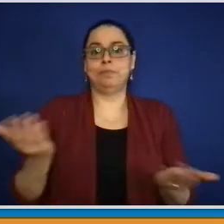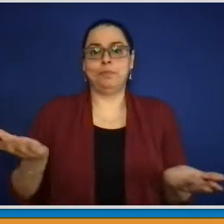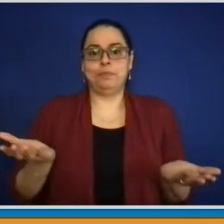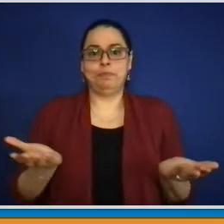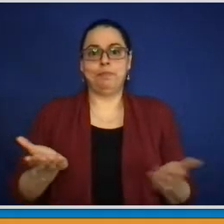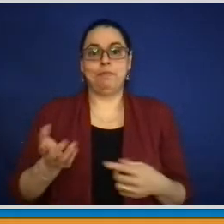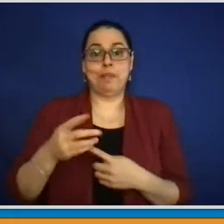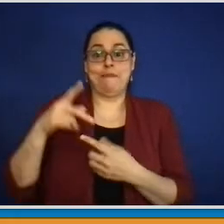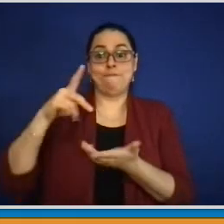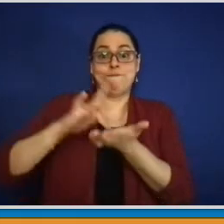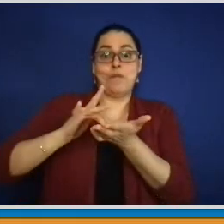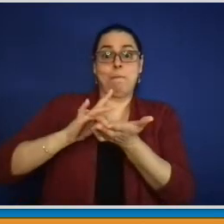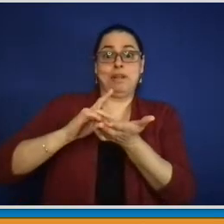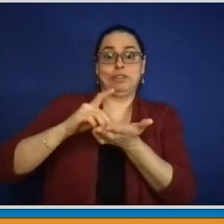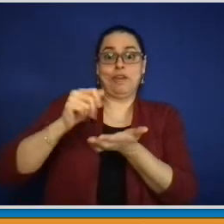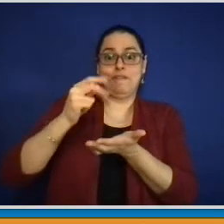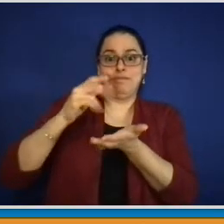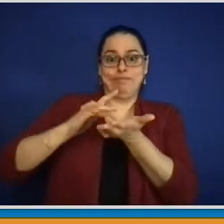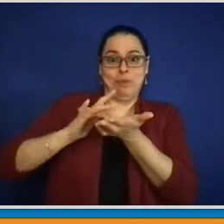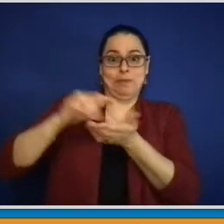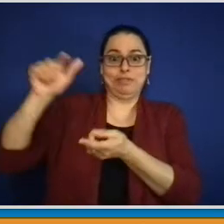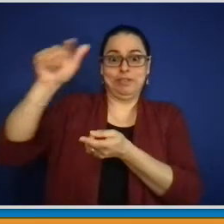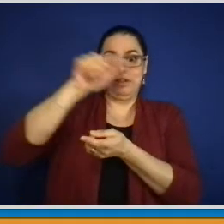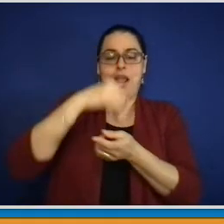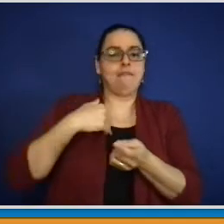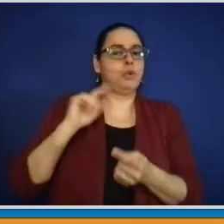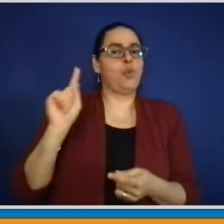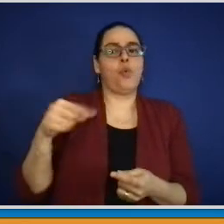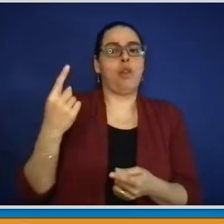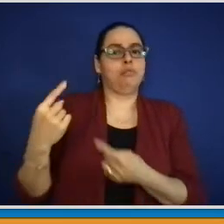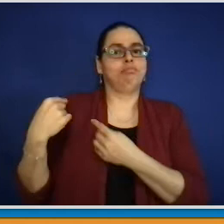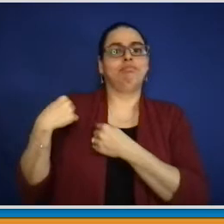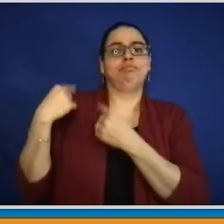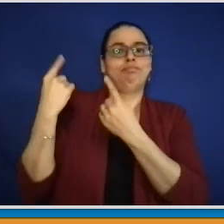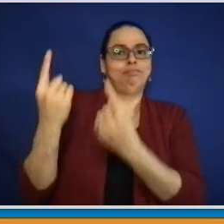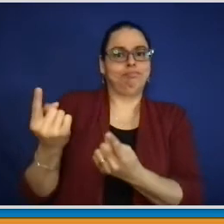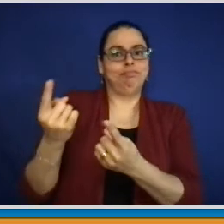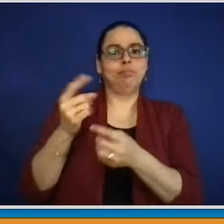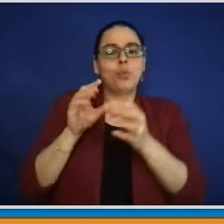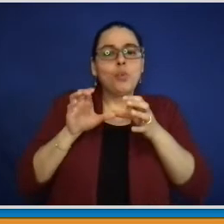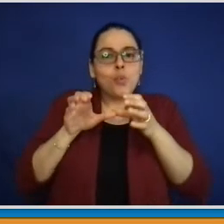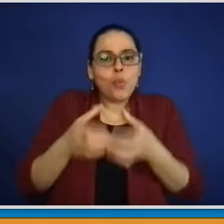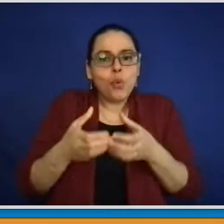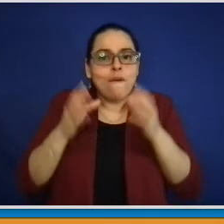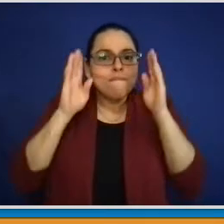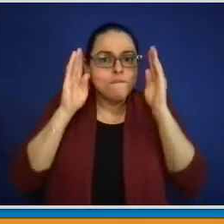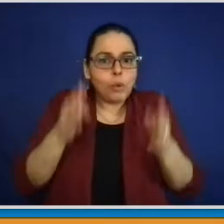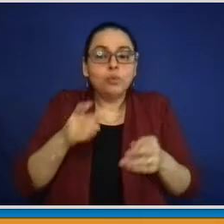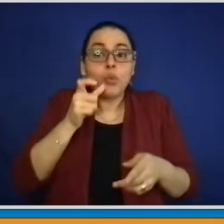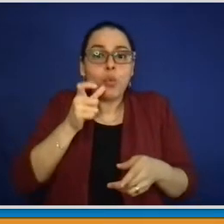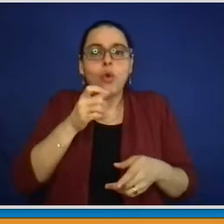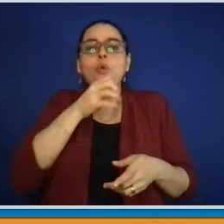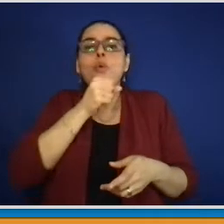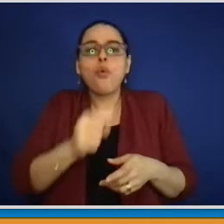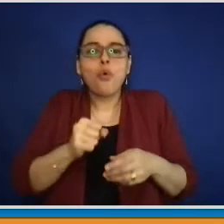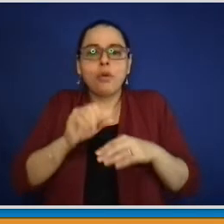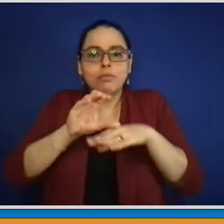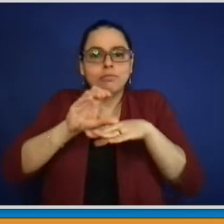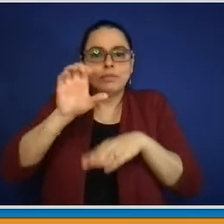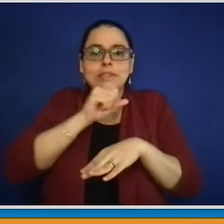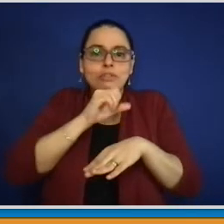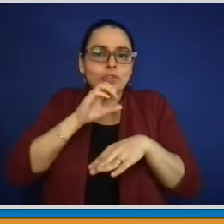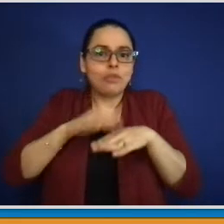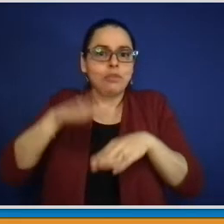state had targeted local vaccinations at pharmacies to those who are 60 years of age and older, and also for teachers. Now that